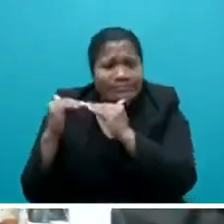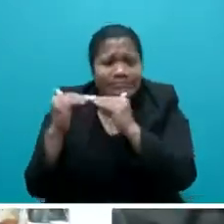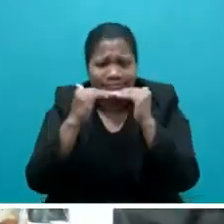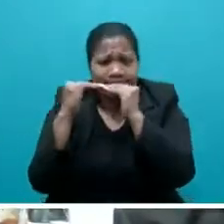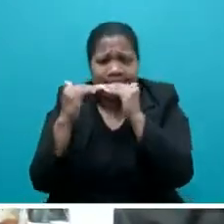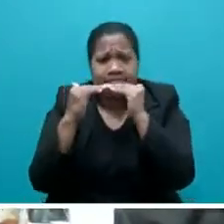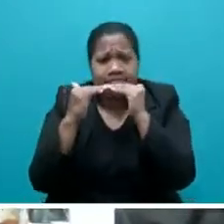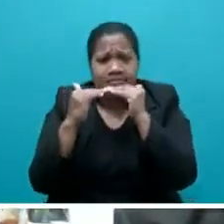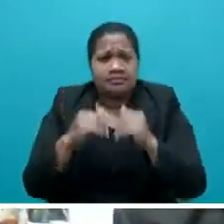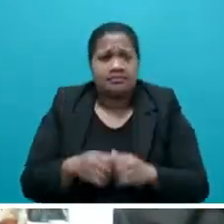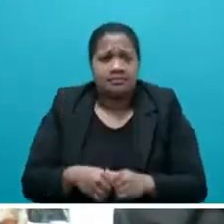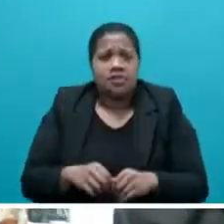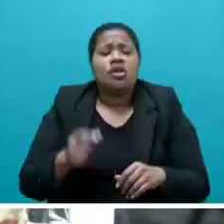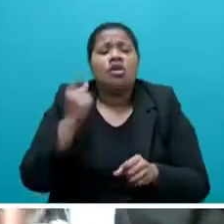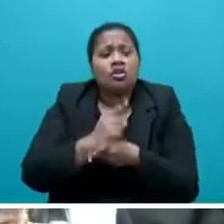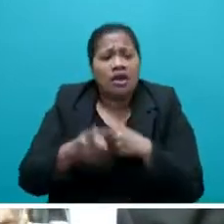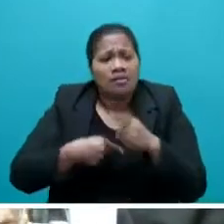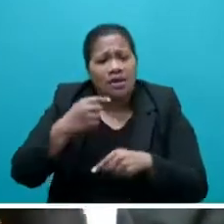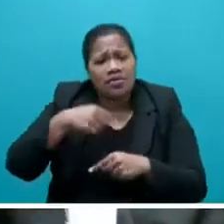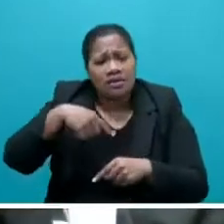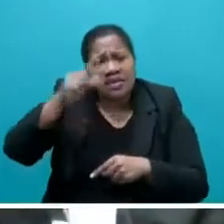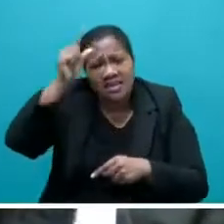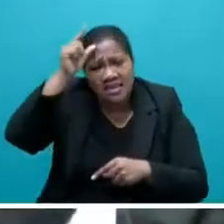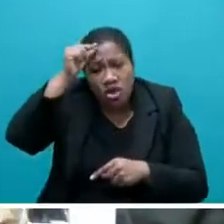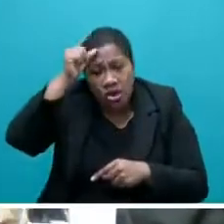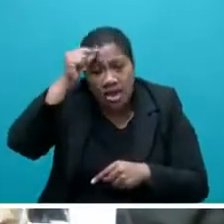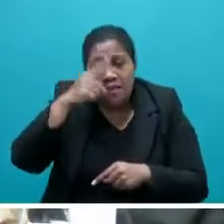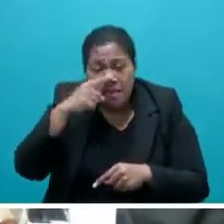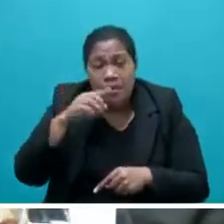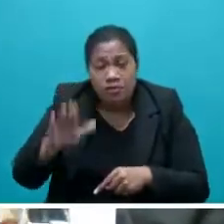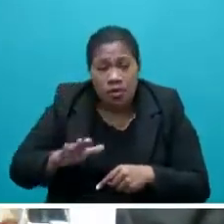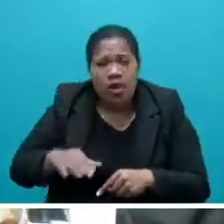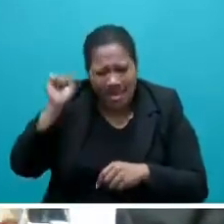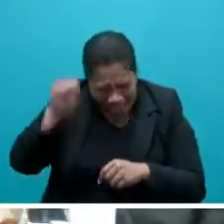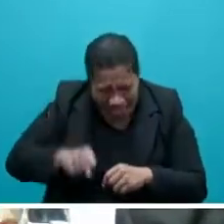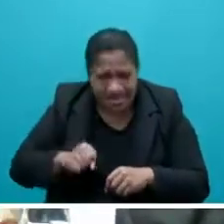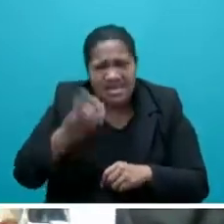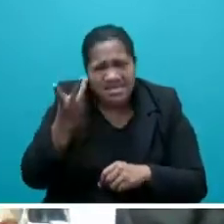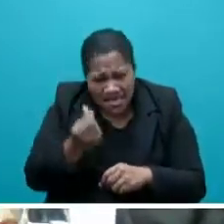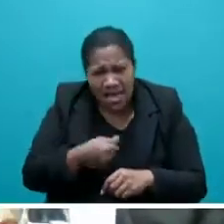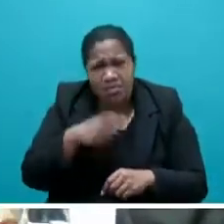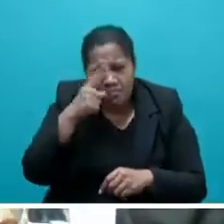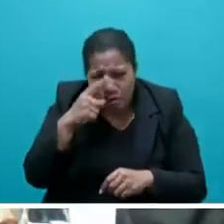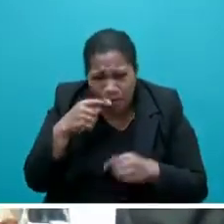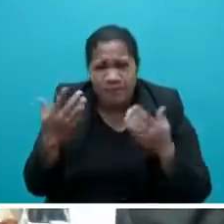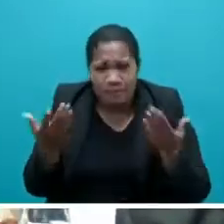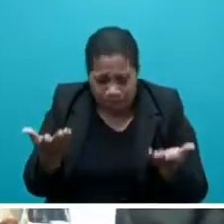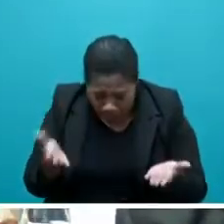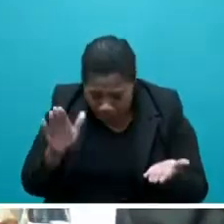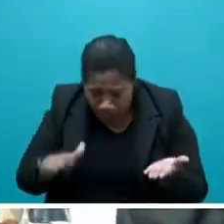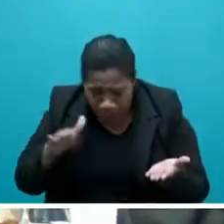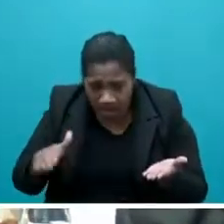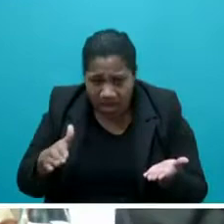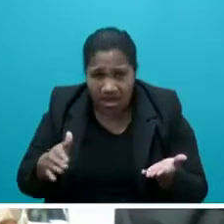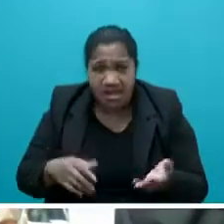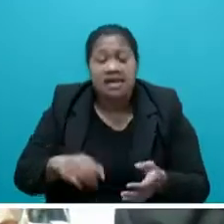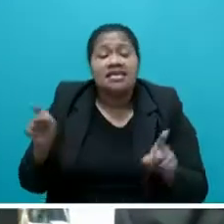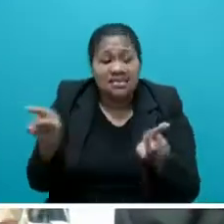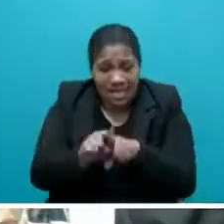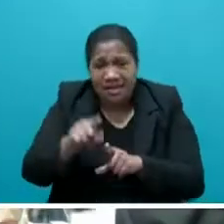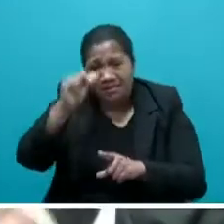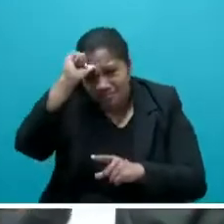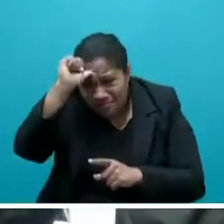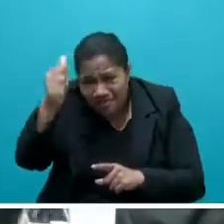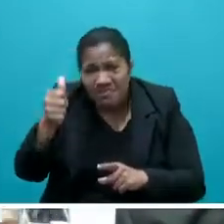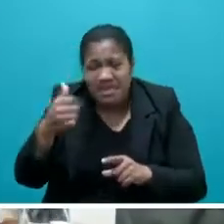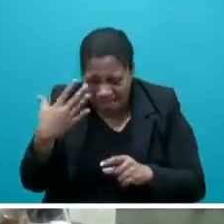course some of them are poor. But of course at the same time they're Indo-Fijians. There are other groups in Fiji who are also poor. We don't